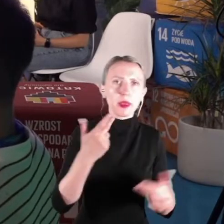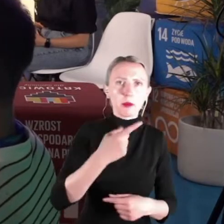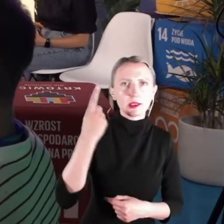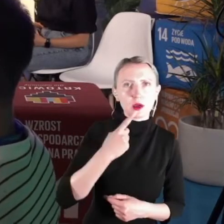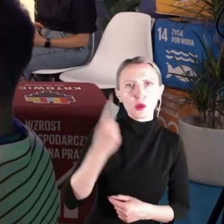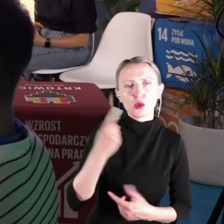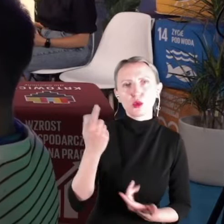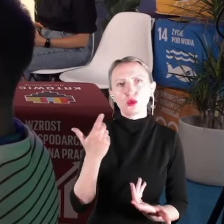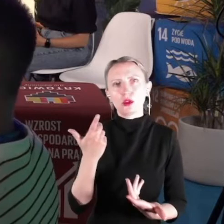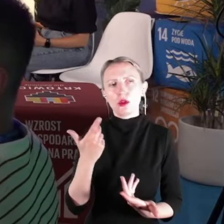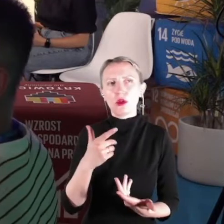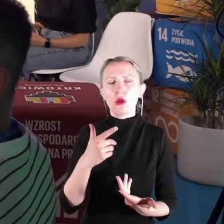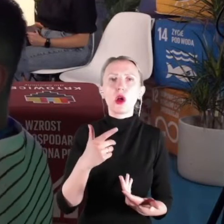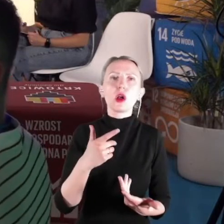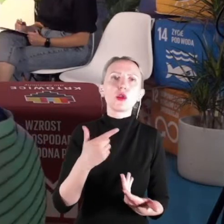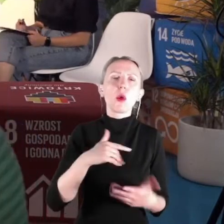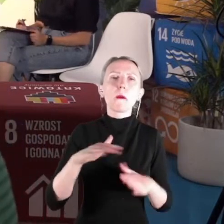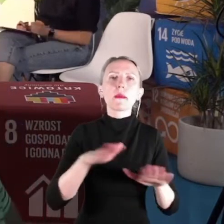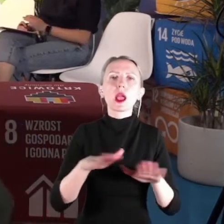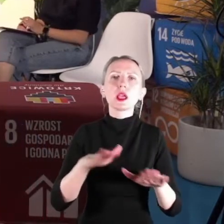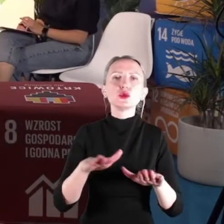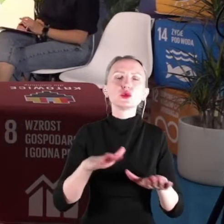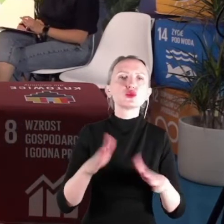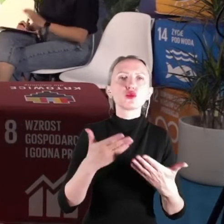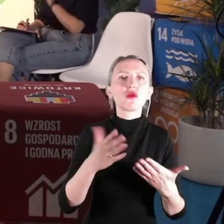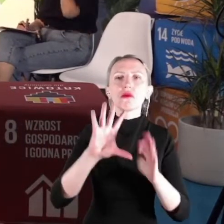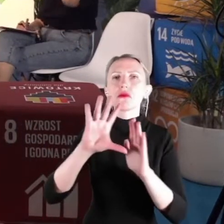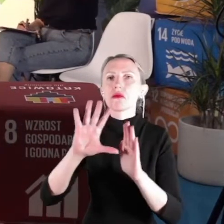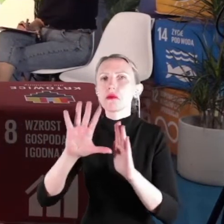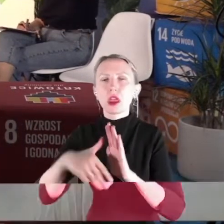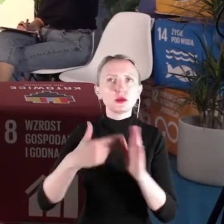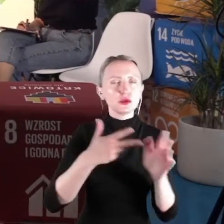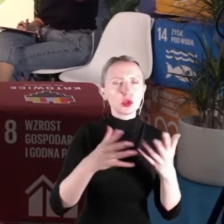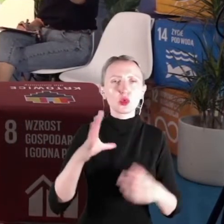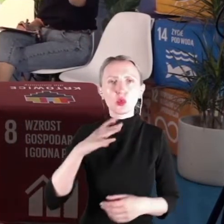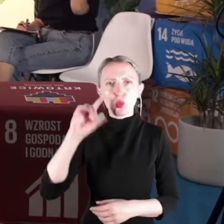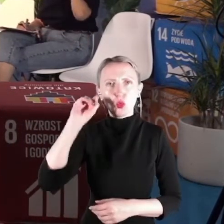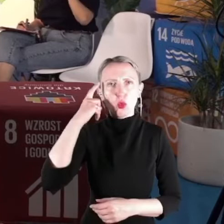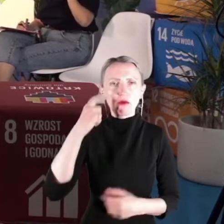built with their own hands. This was our main motivation to start the platform Urban Lab Medellin Berlin.